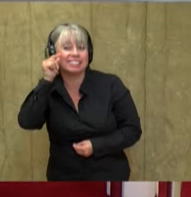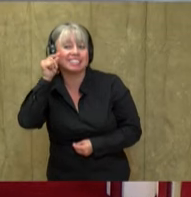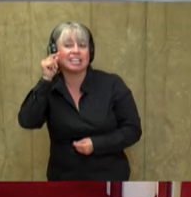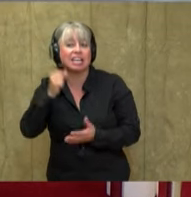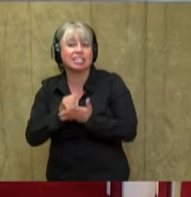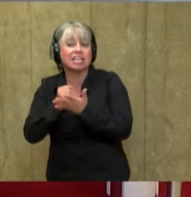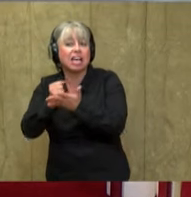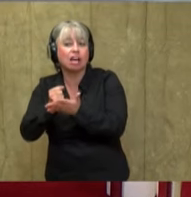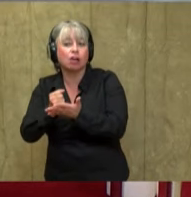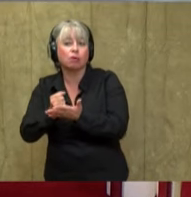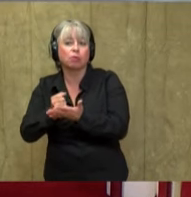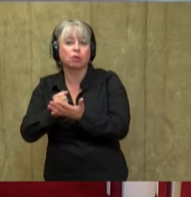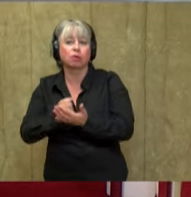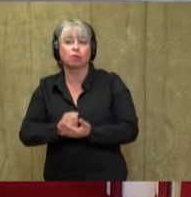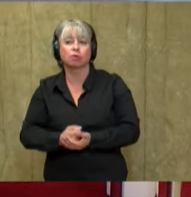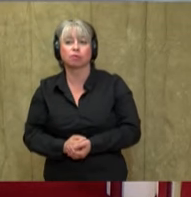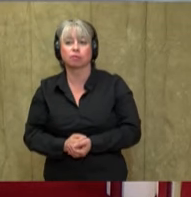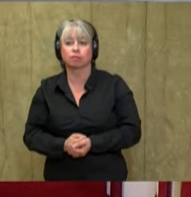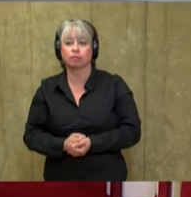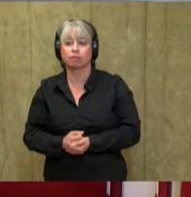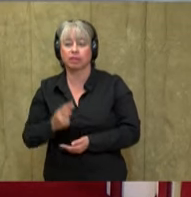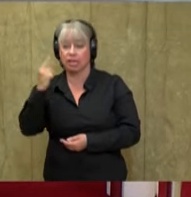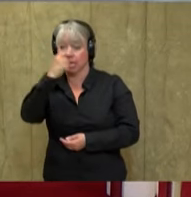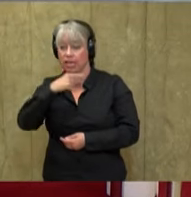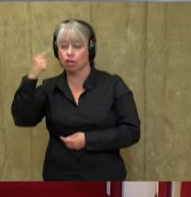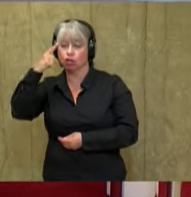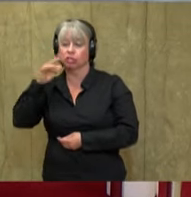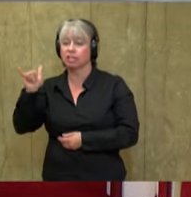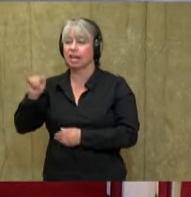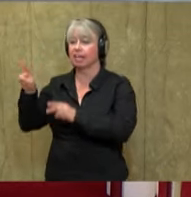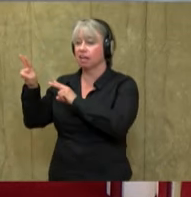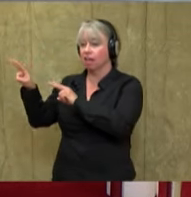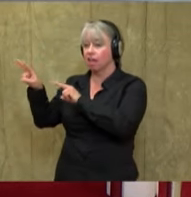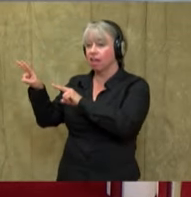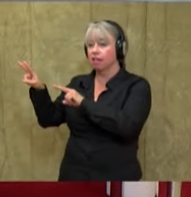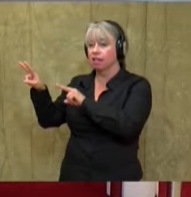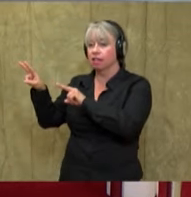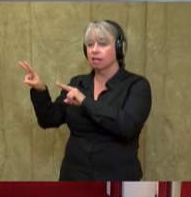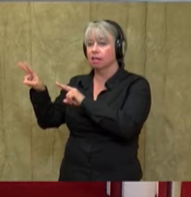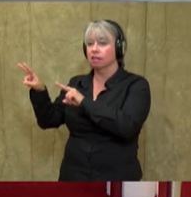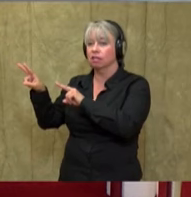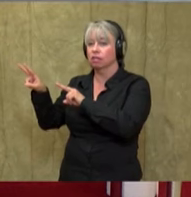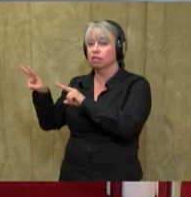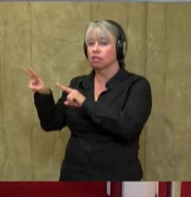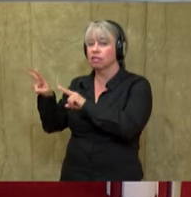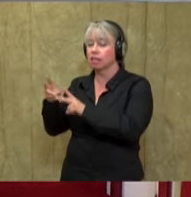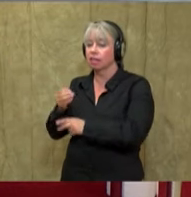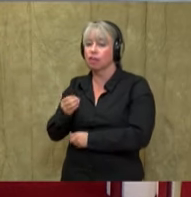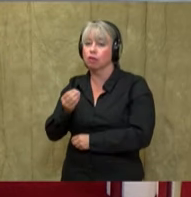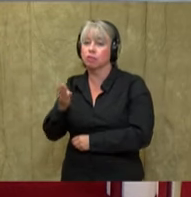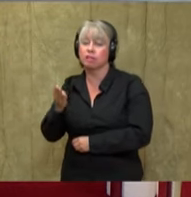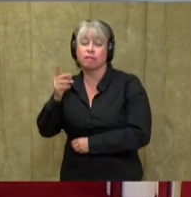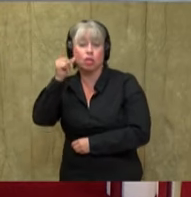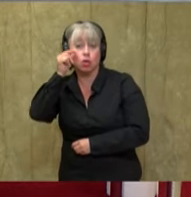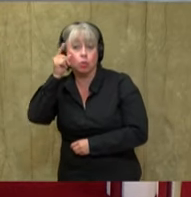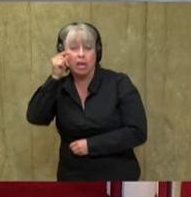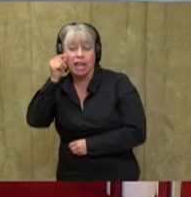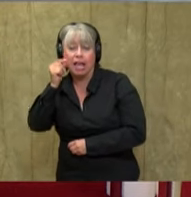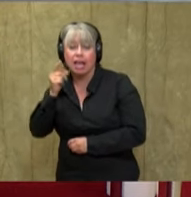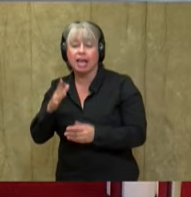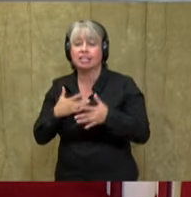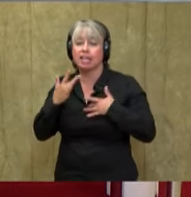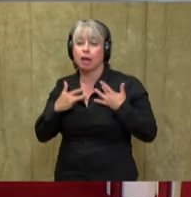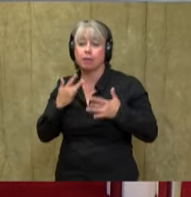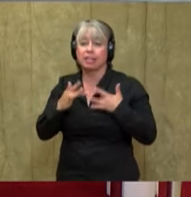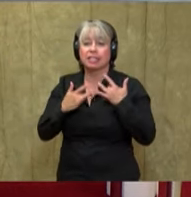I gave you one here. Looks like this. So let's look. There's a few hints. I'm eager to see what you guys